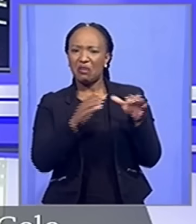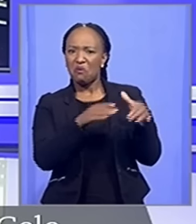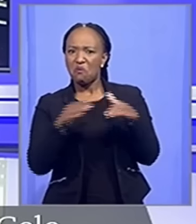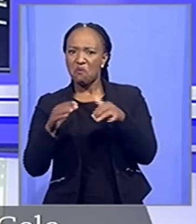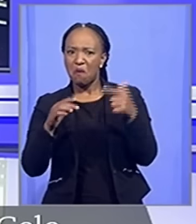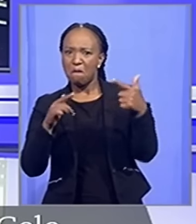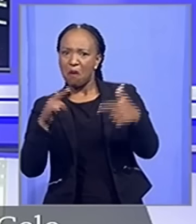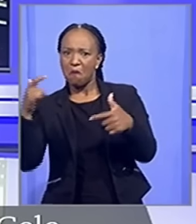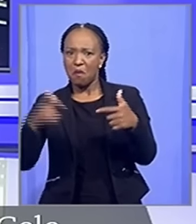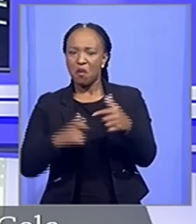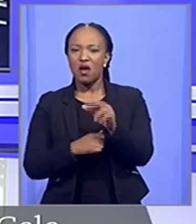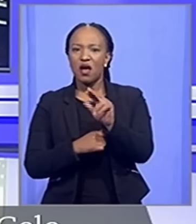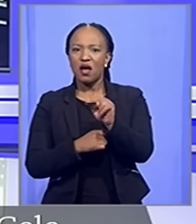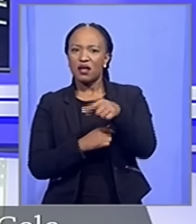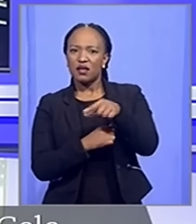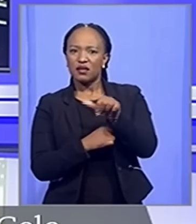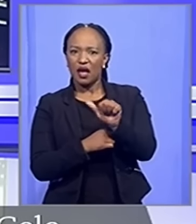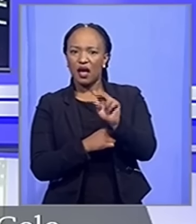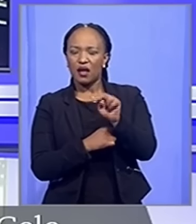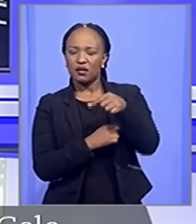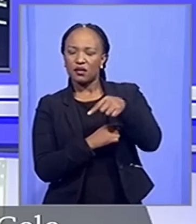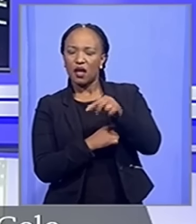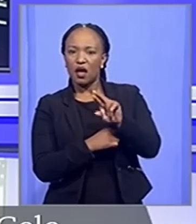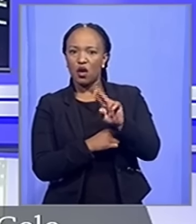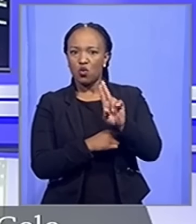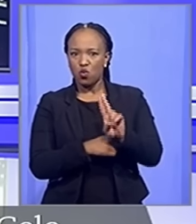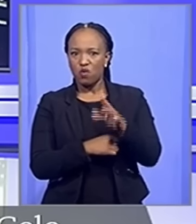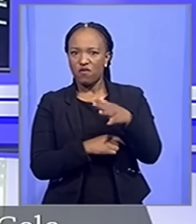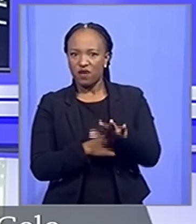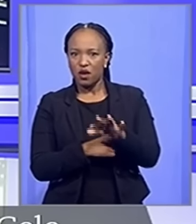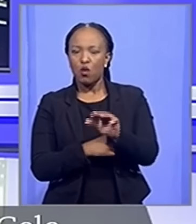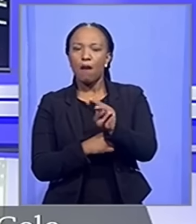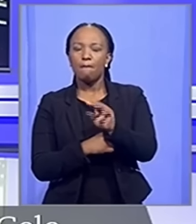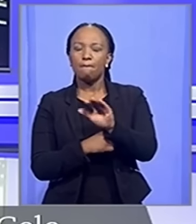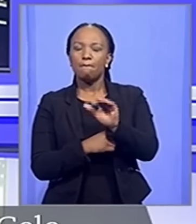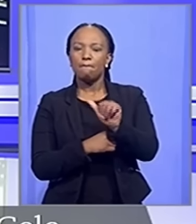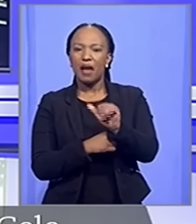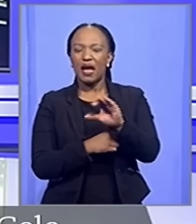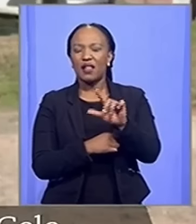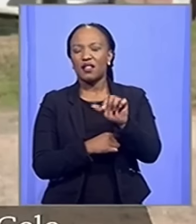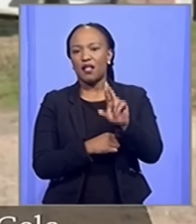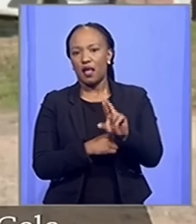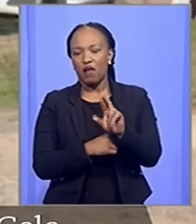kwa nqanqa go e pele e neng itsege ka matlhe le Mthatha.